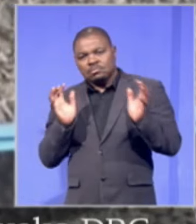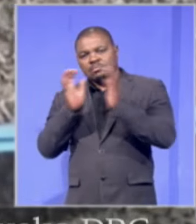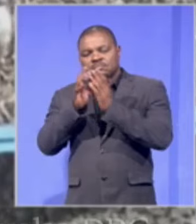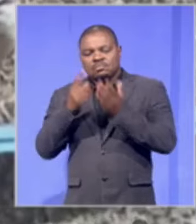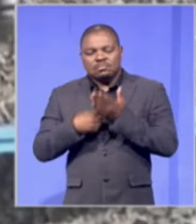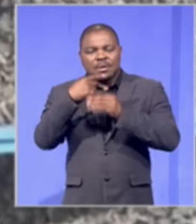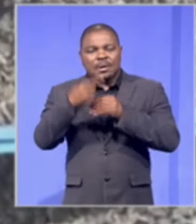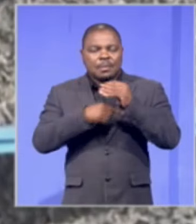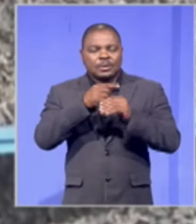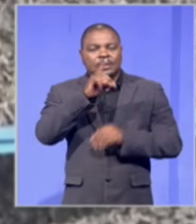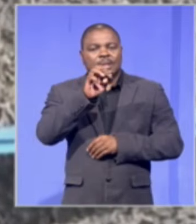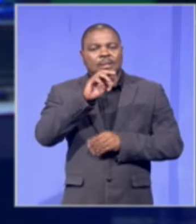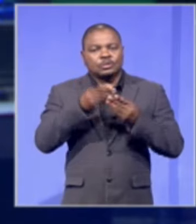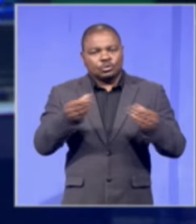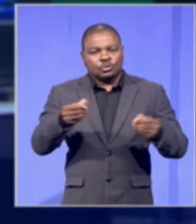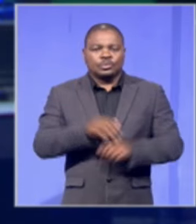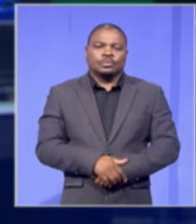DRC.